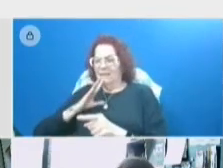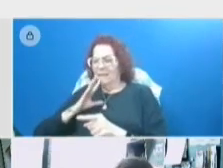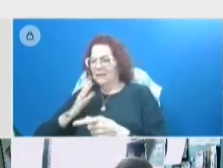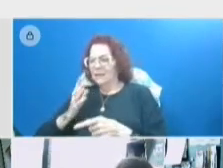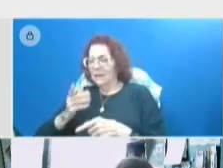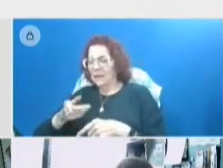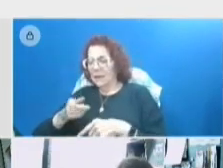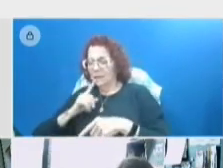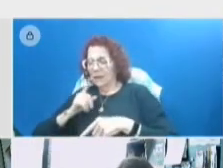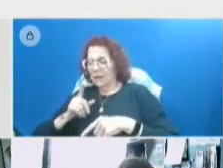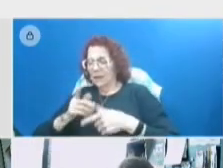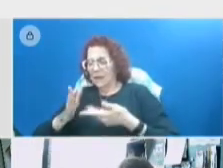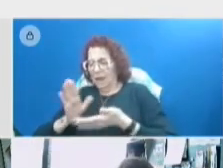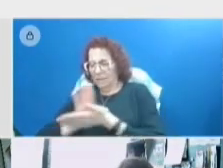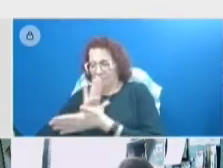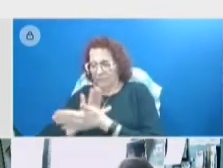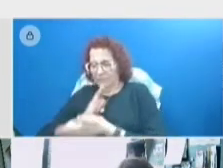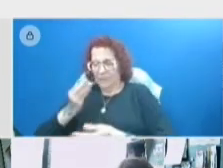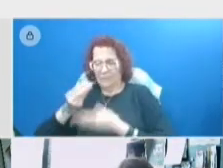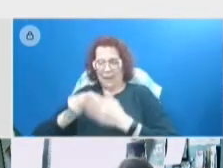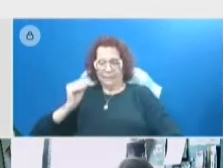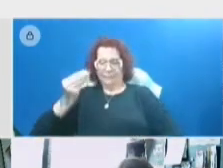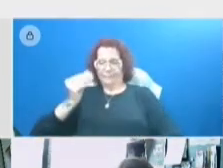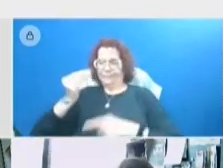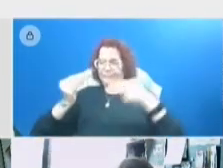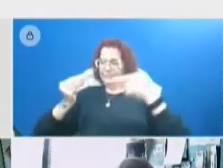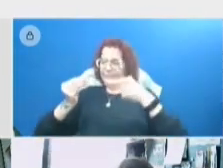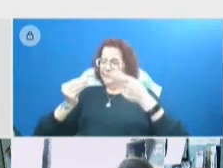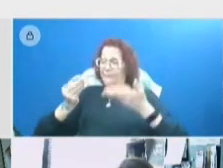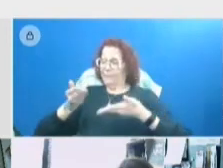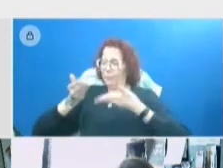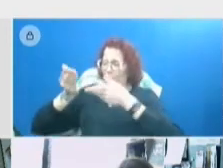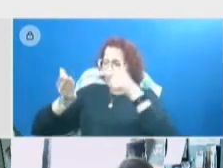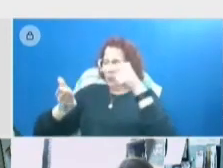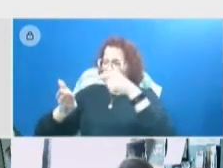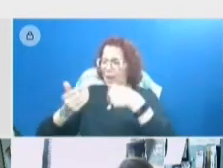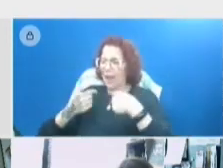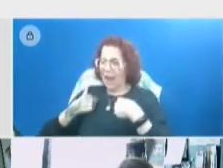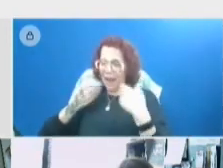And I don't know that there's text for either of the